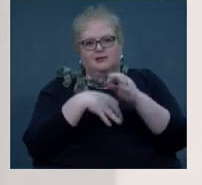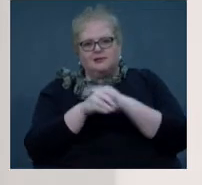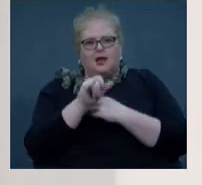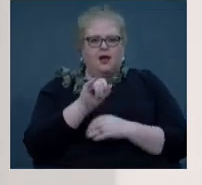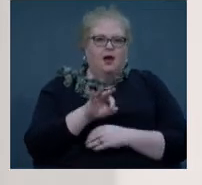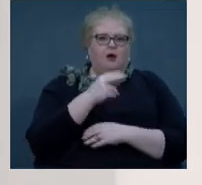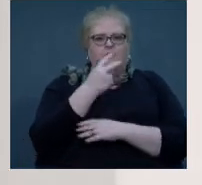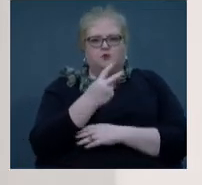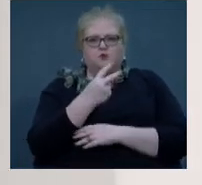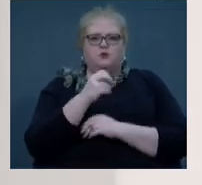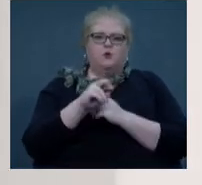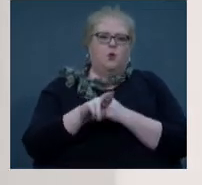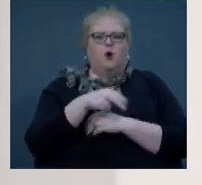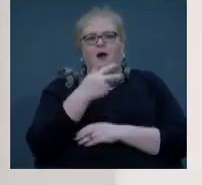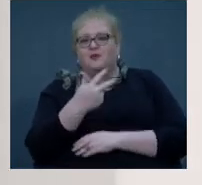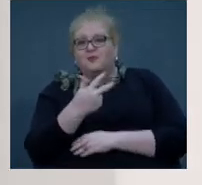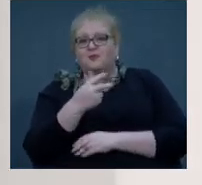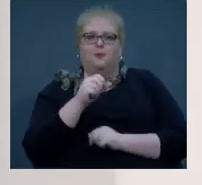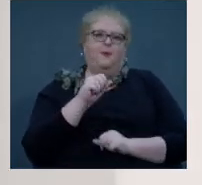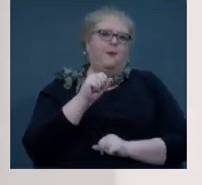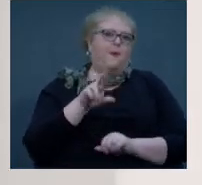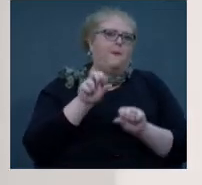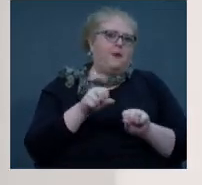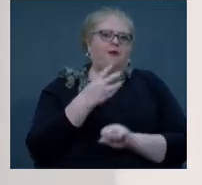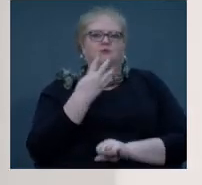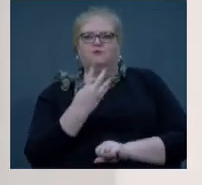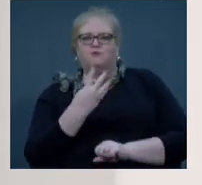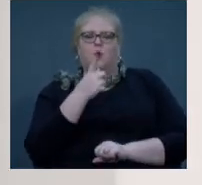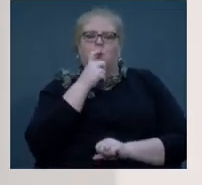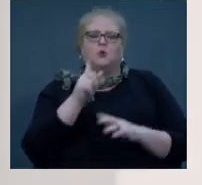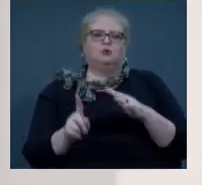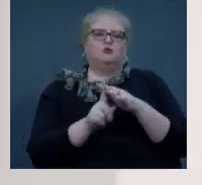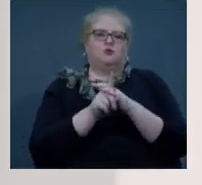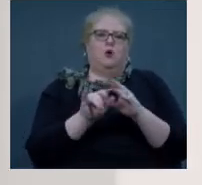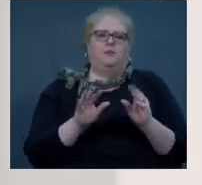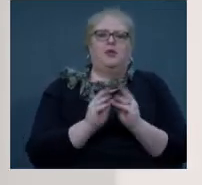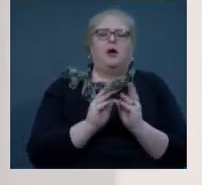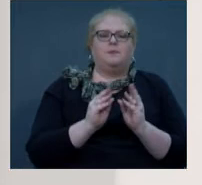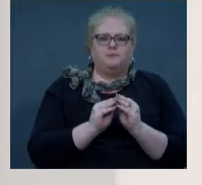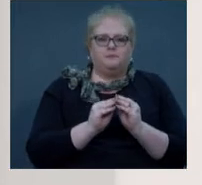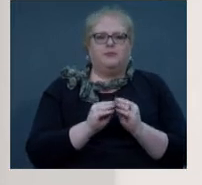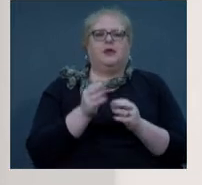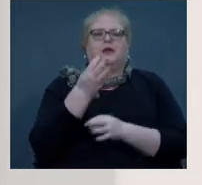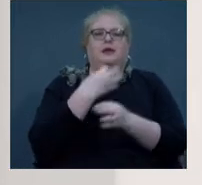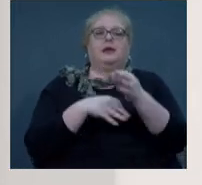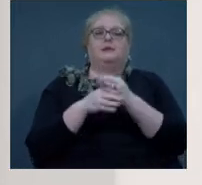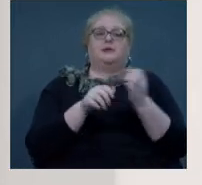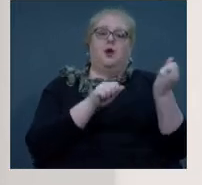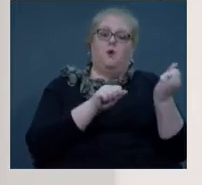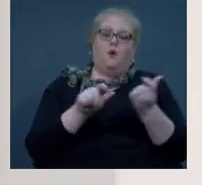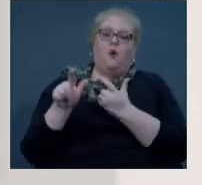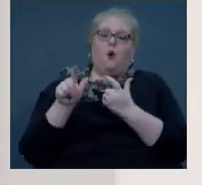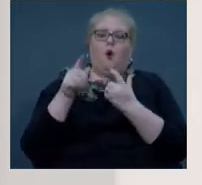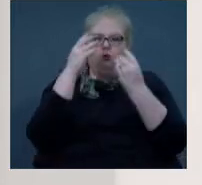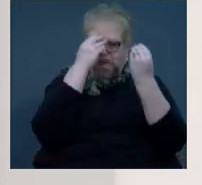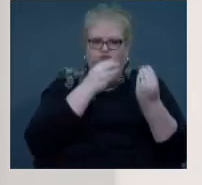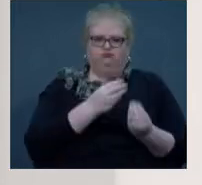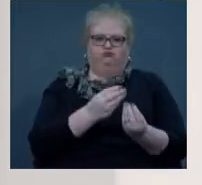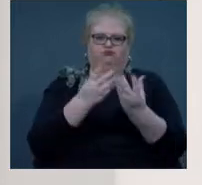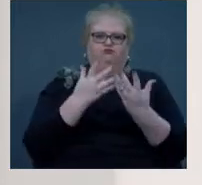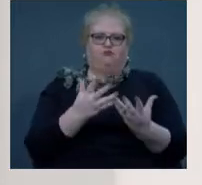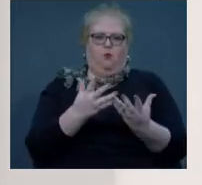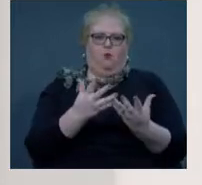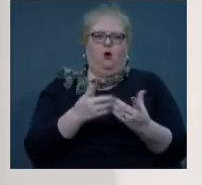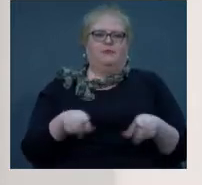or 3 or 4 that, come to that meeting. All of them will be informed of those comments at that